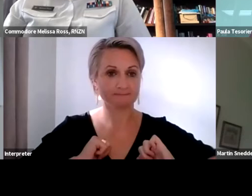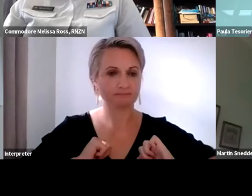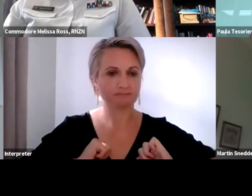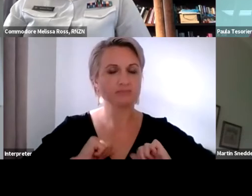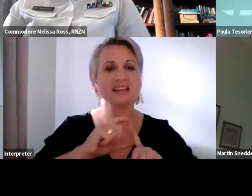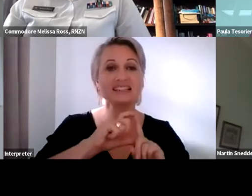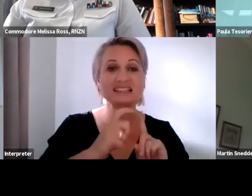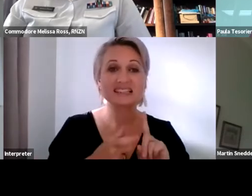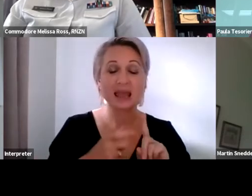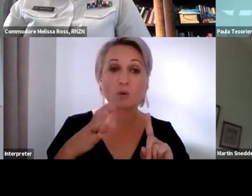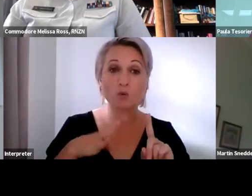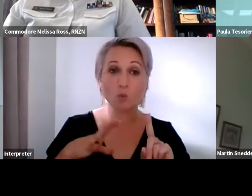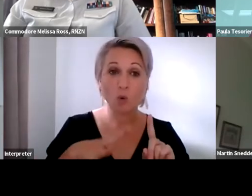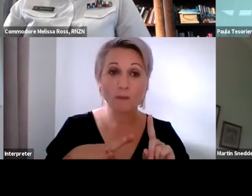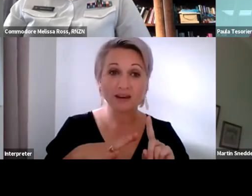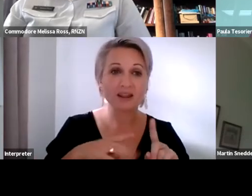in New Zealand's labor market.